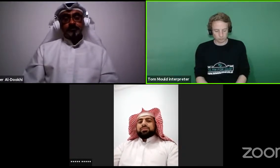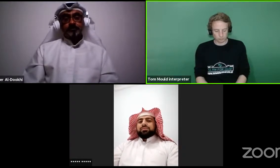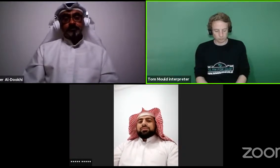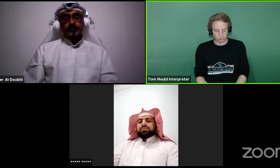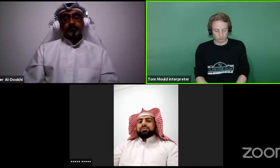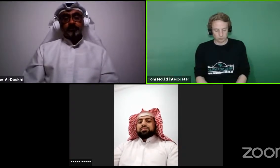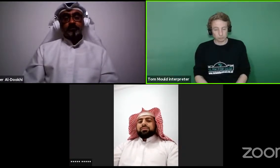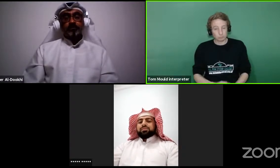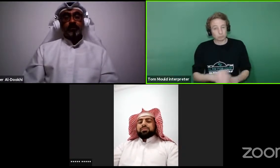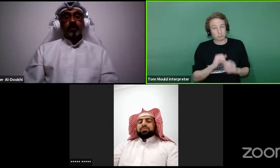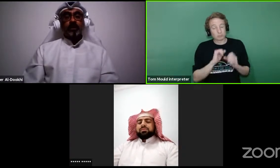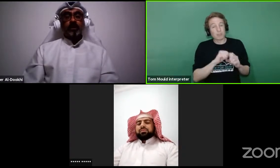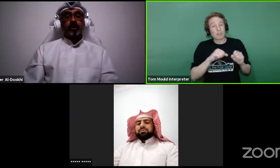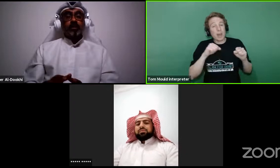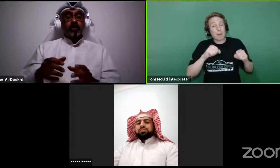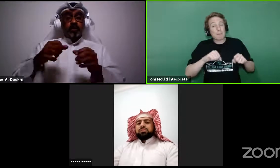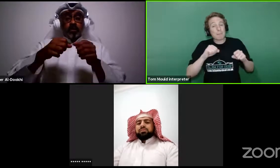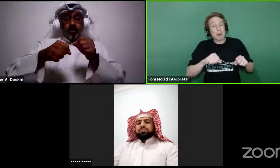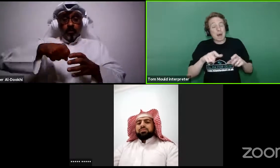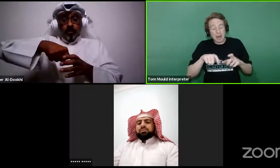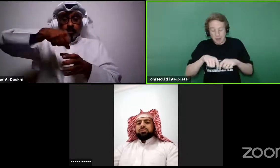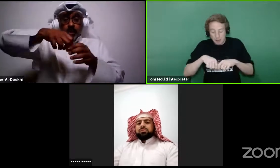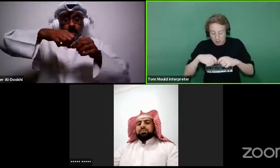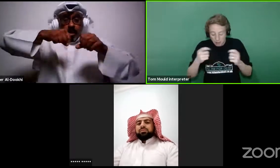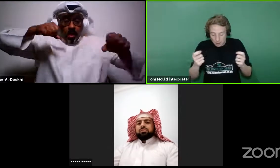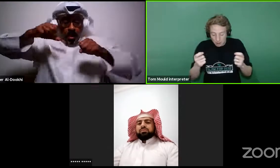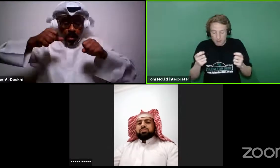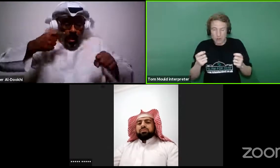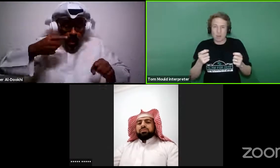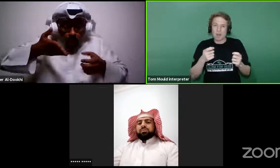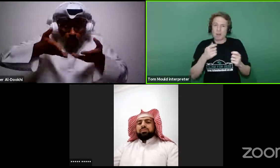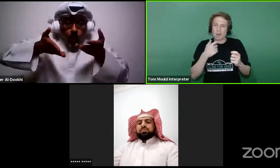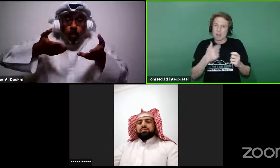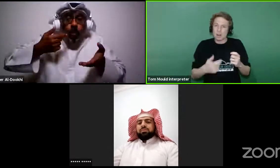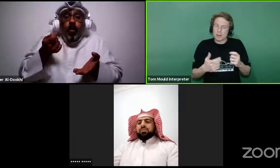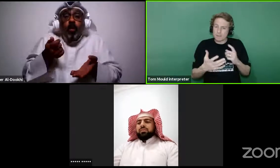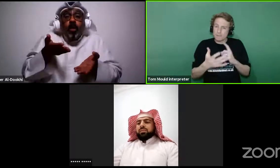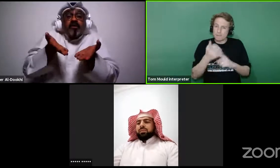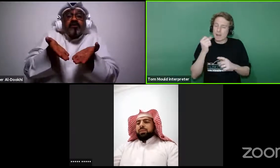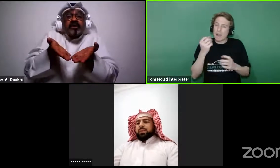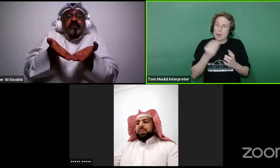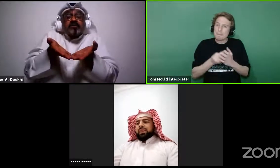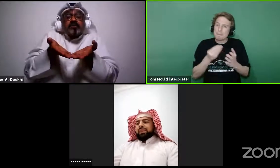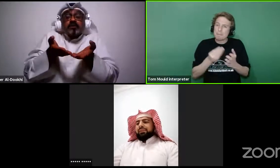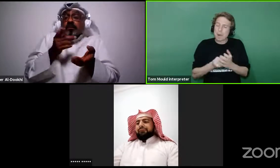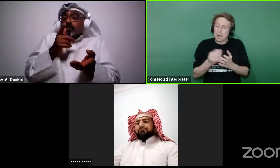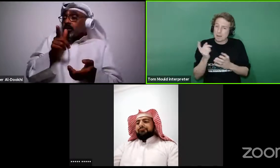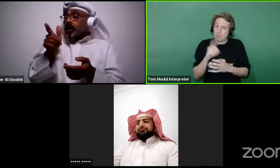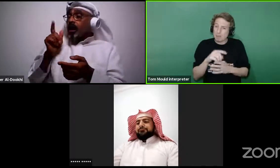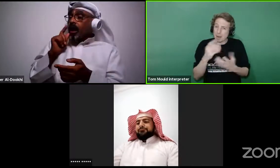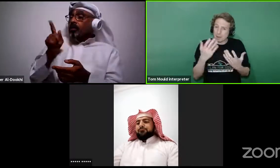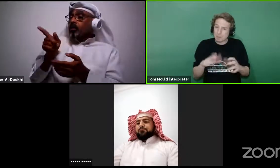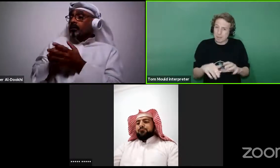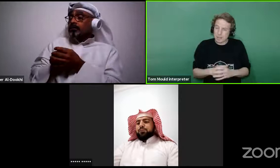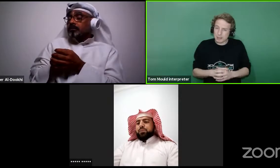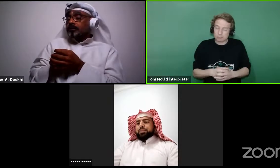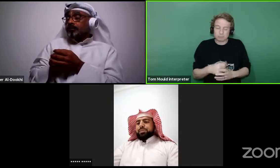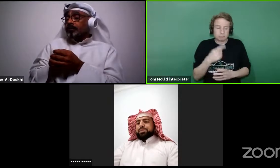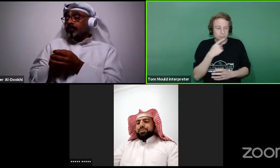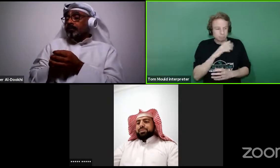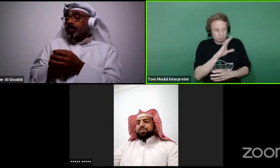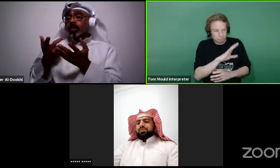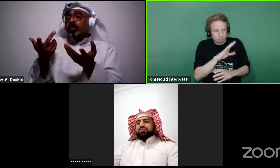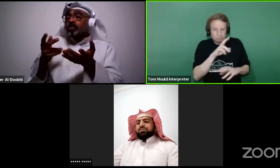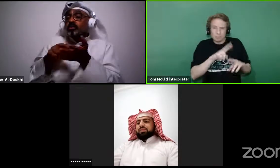And when they opened their bags, they found their money had been returned to them. They said, "O our father, what more can